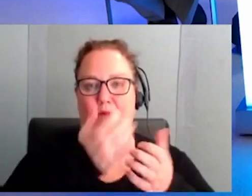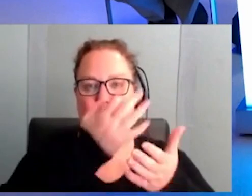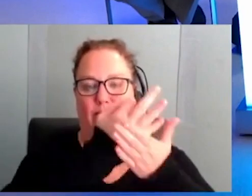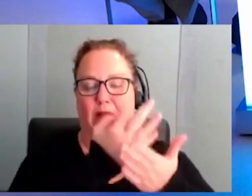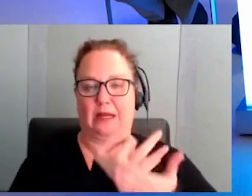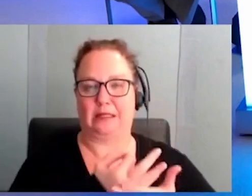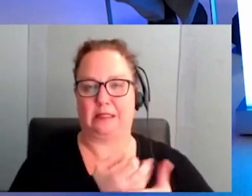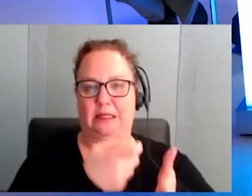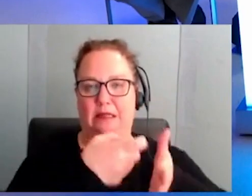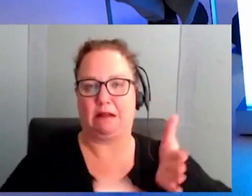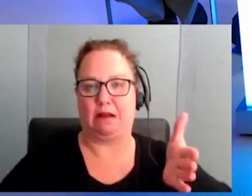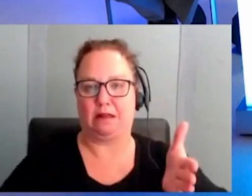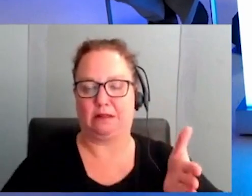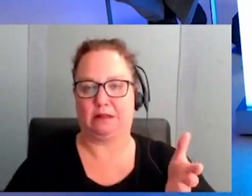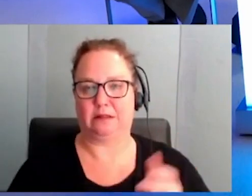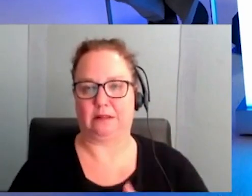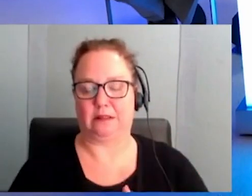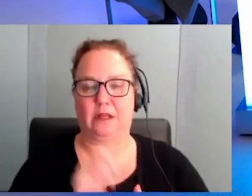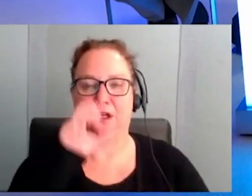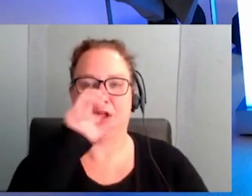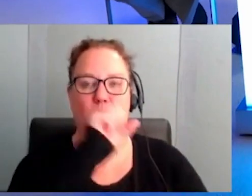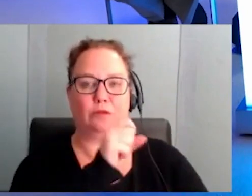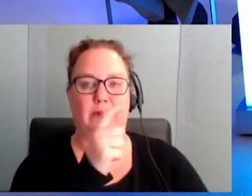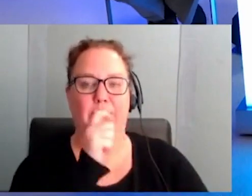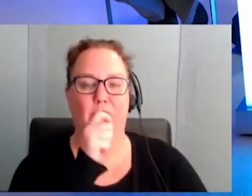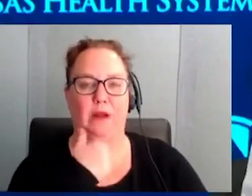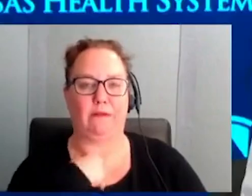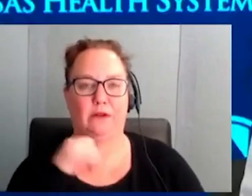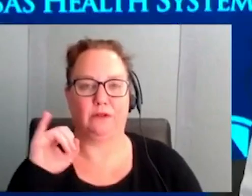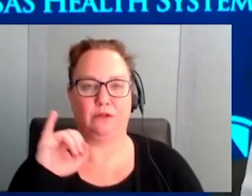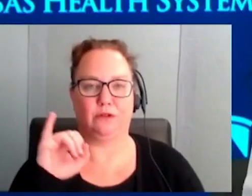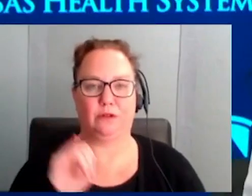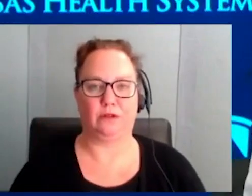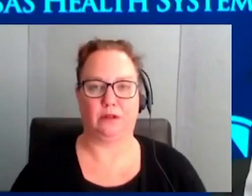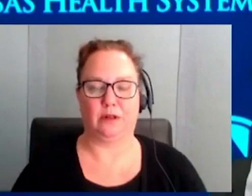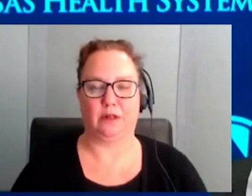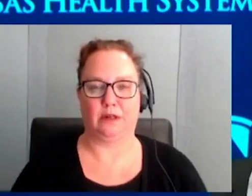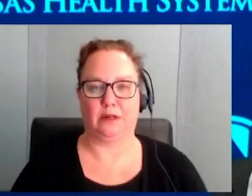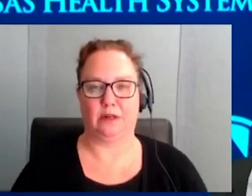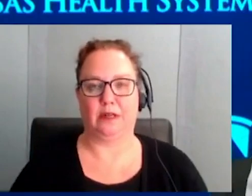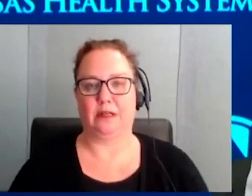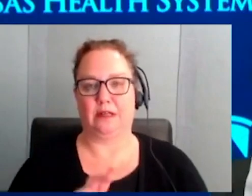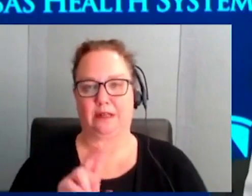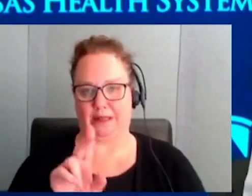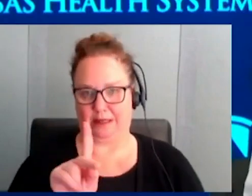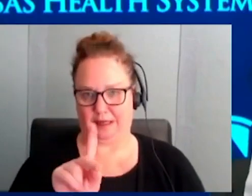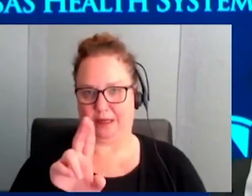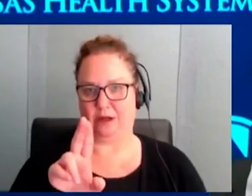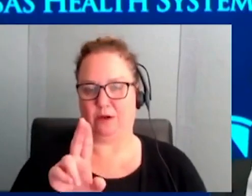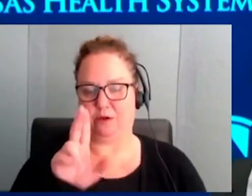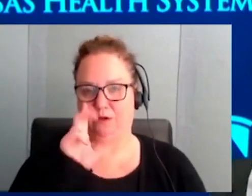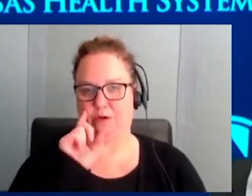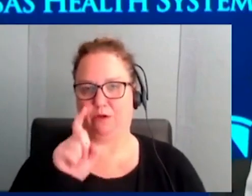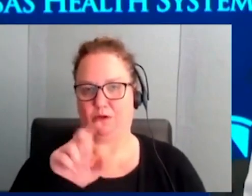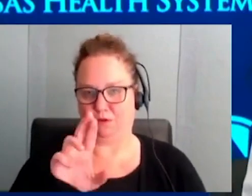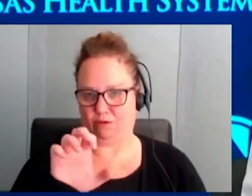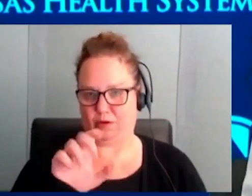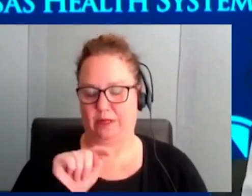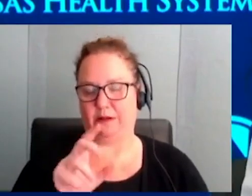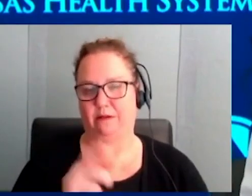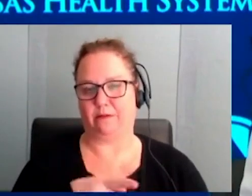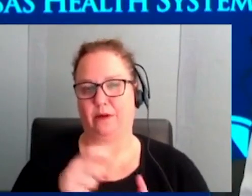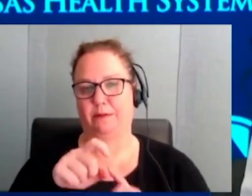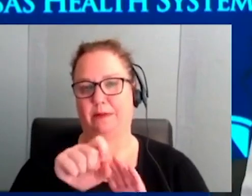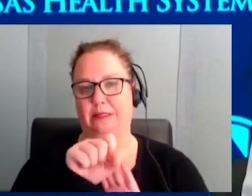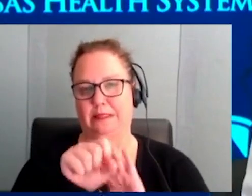cost, assuming somebody is not insured? So that's where the University of Kansas Health System grant that we get from the state of Kansas comes